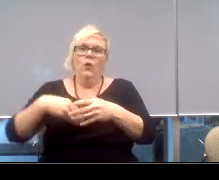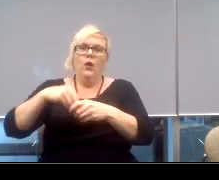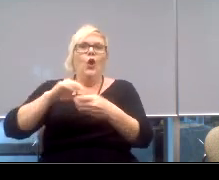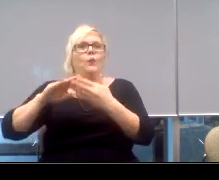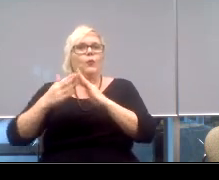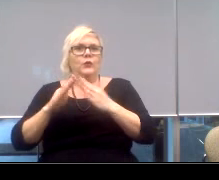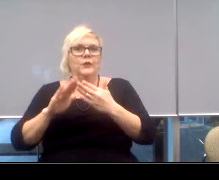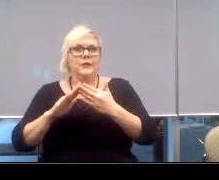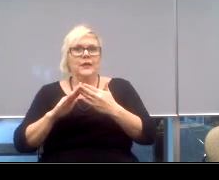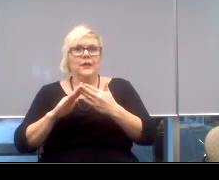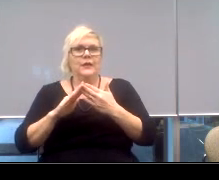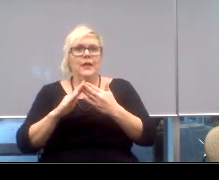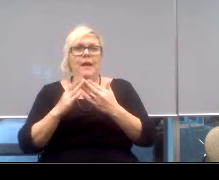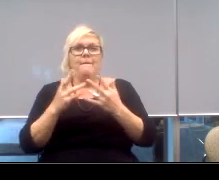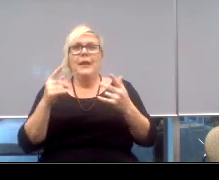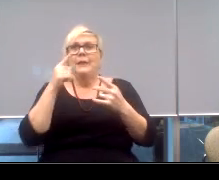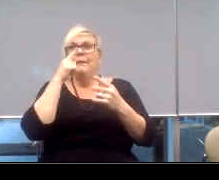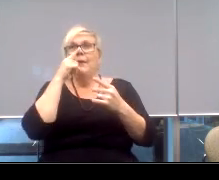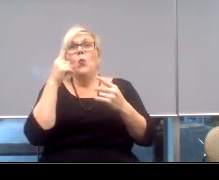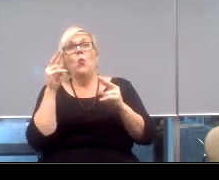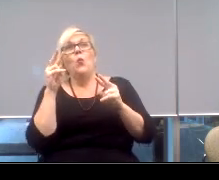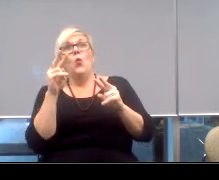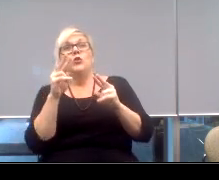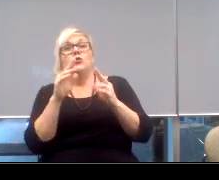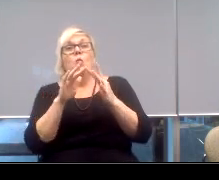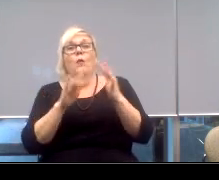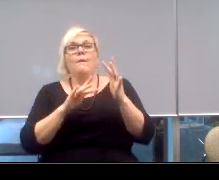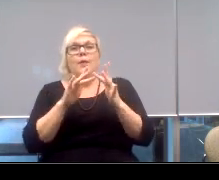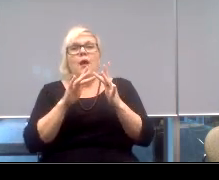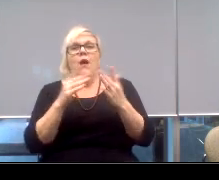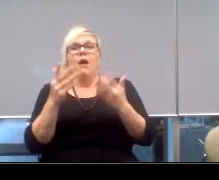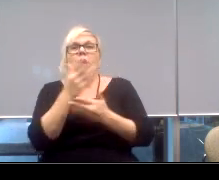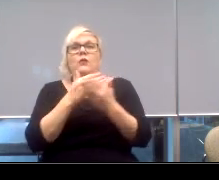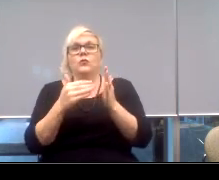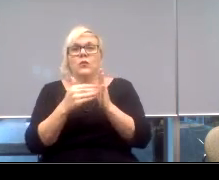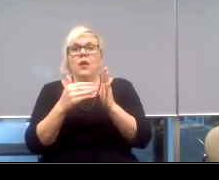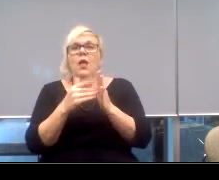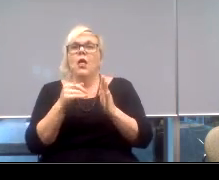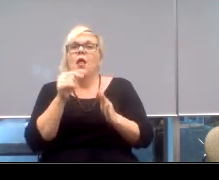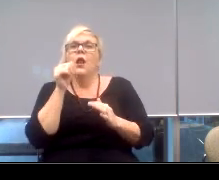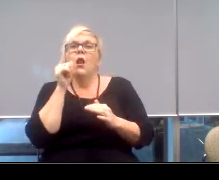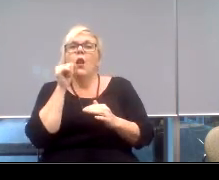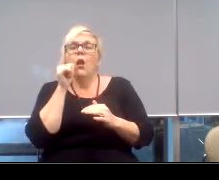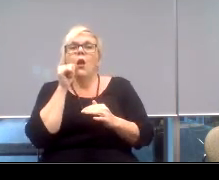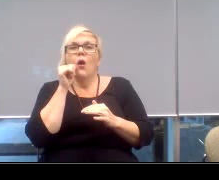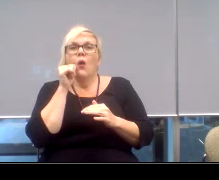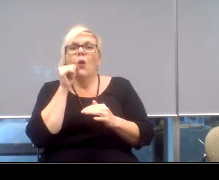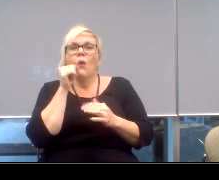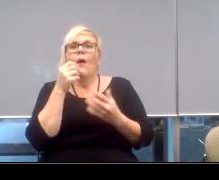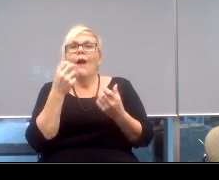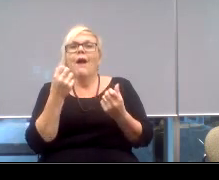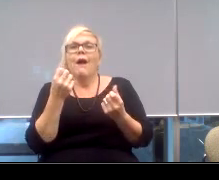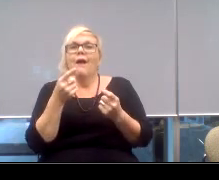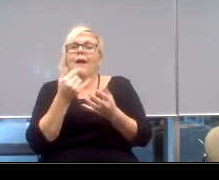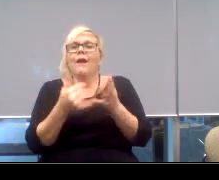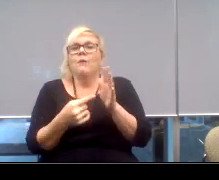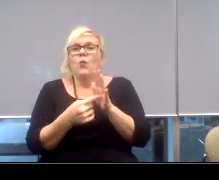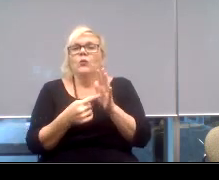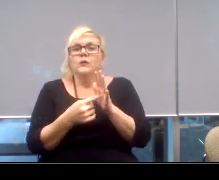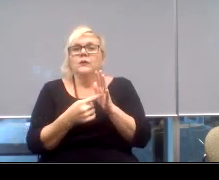very connected to that metric. We measure the medium and long-term benefits of the NDIS